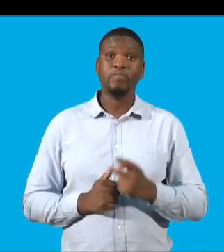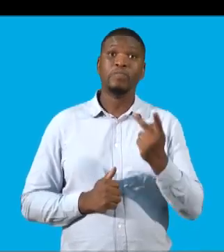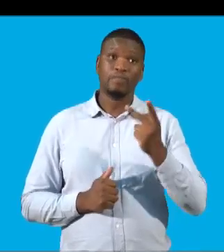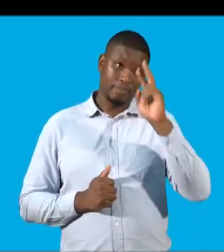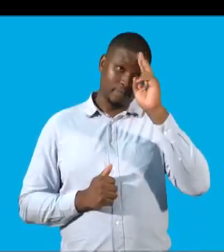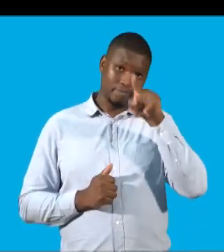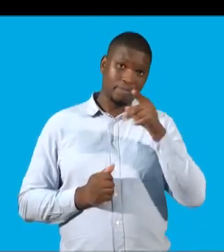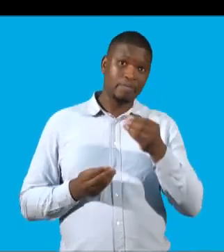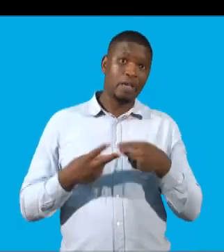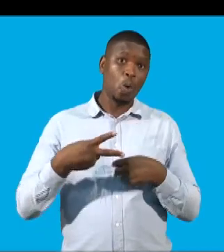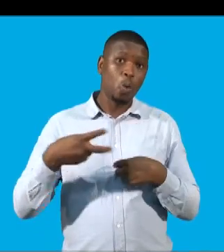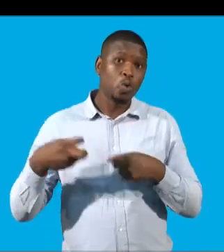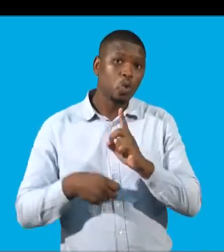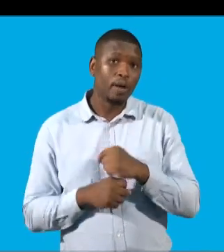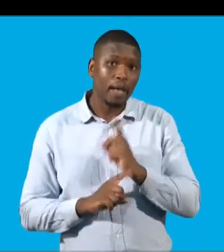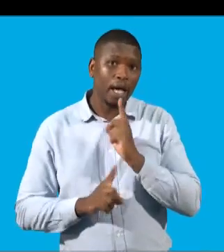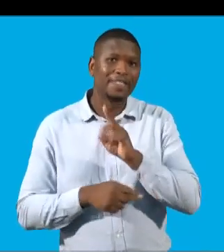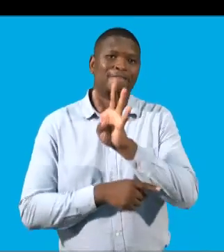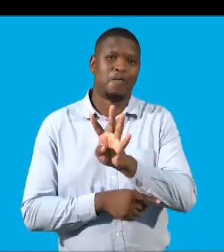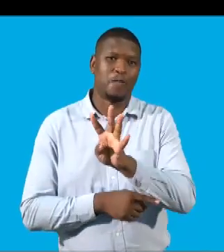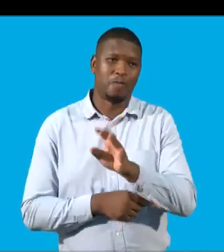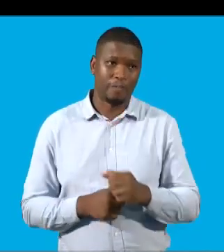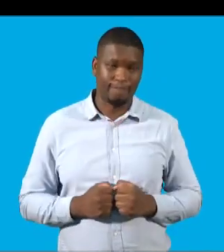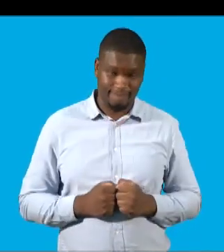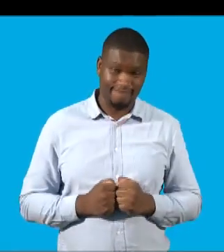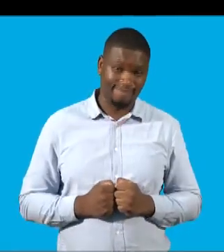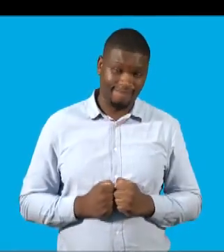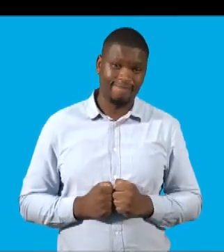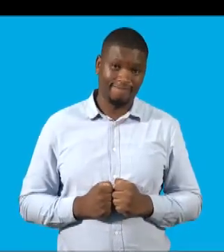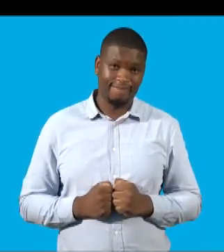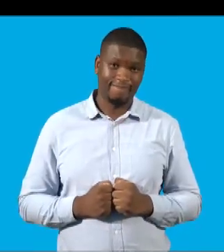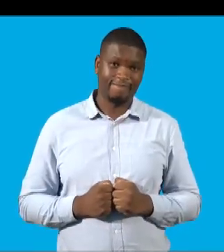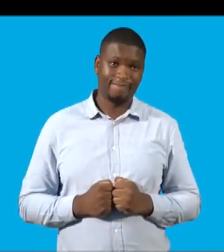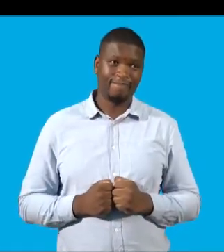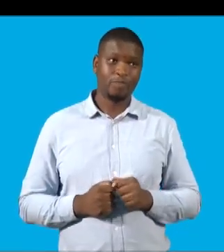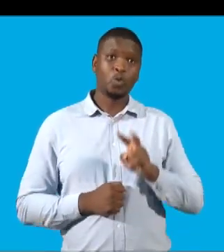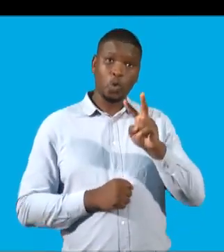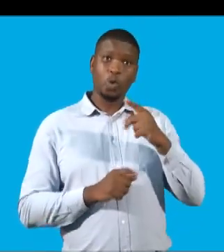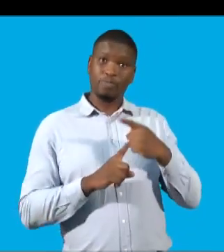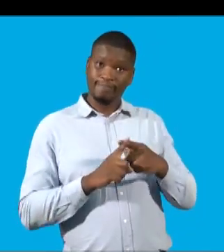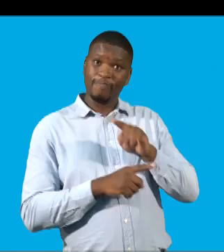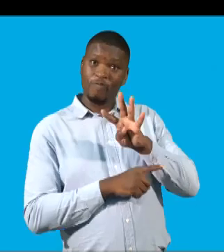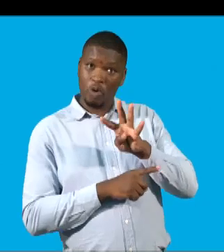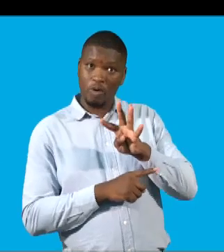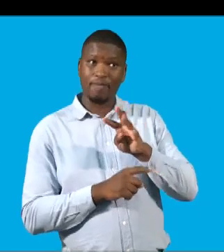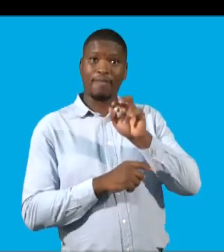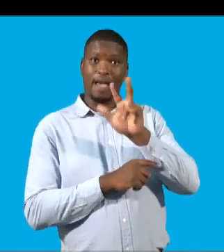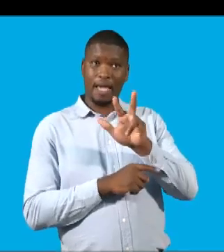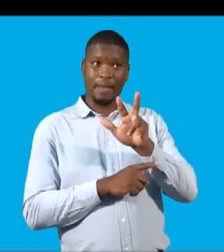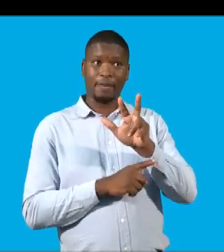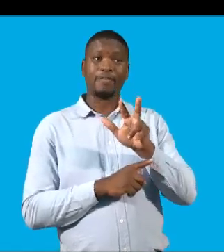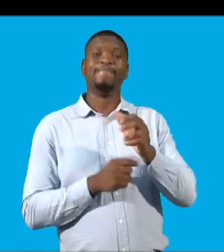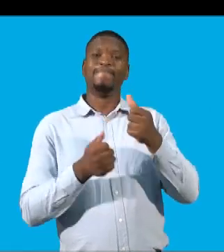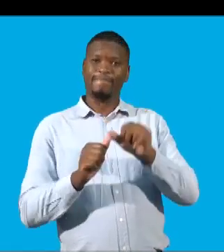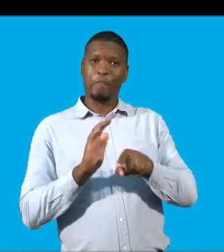course that is going to give us a 4. So 2 multiplied by 4 is 8 minus 4, that's going to give us a 4. Term